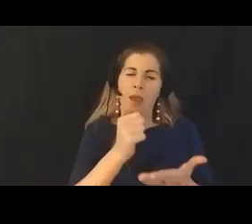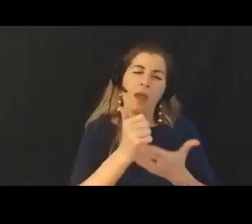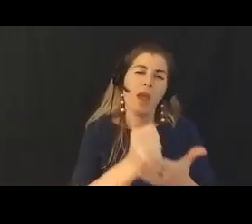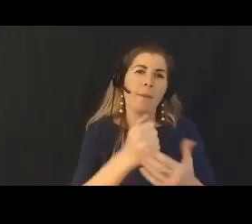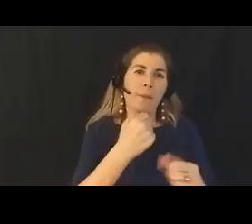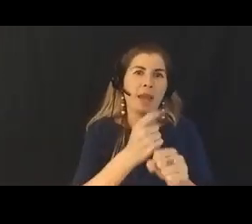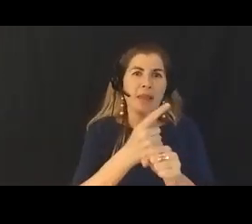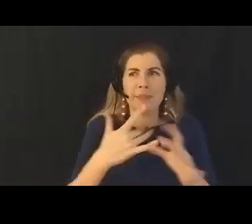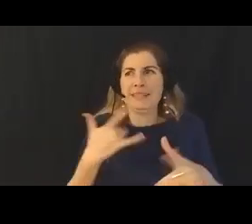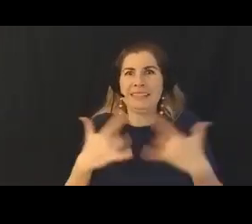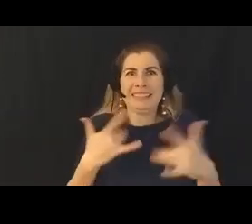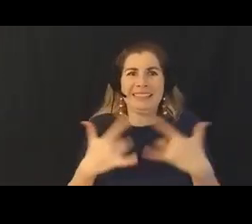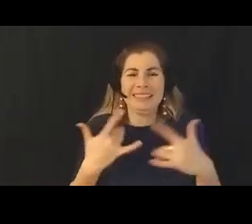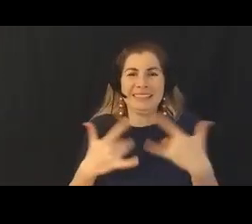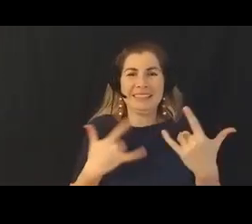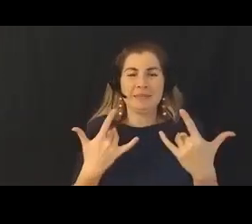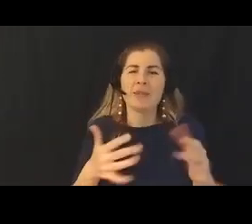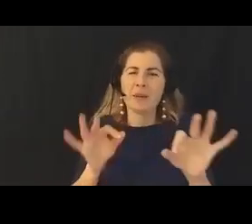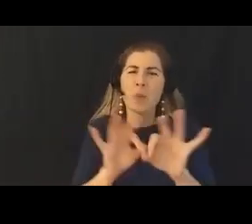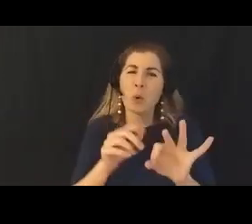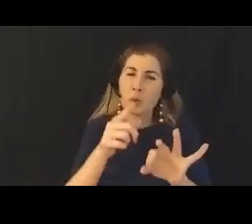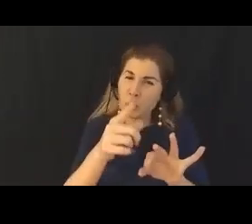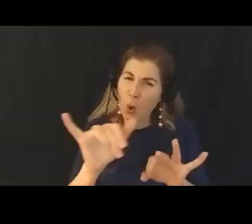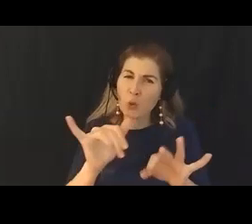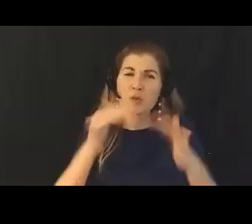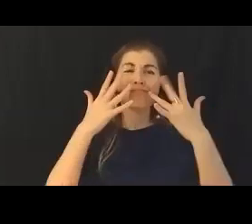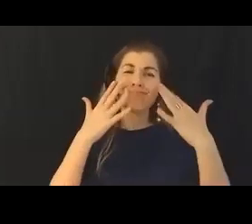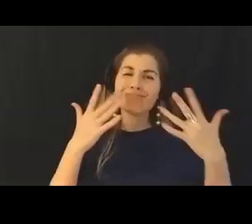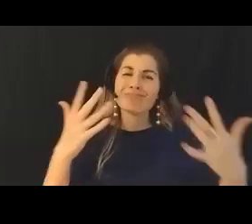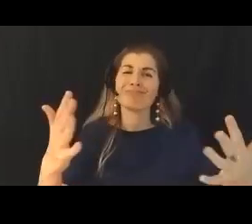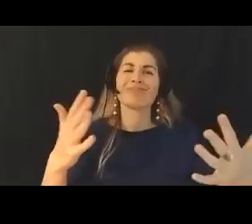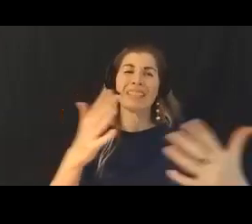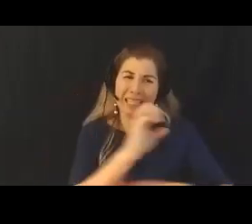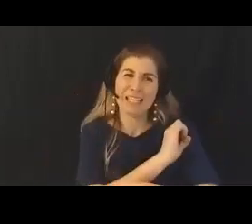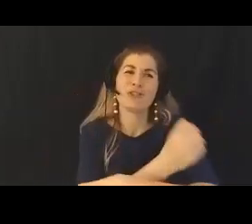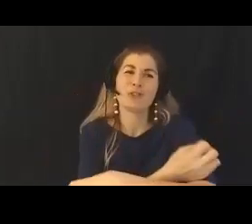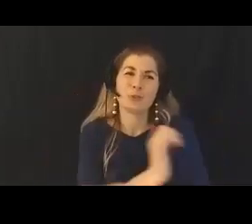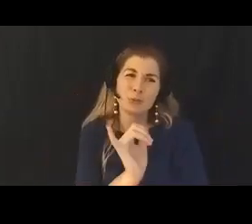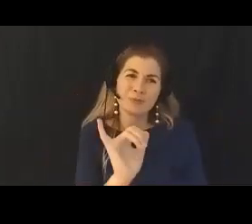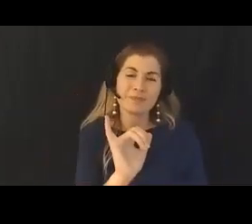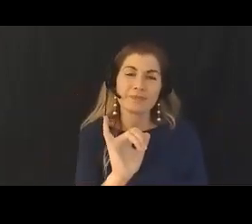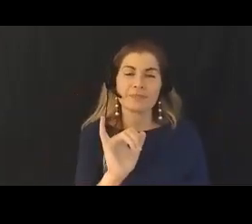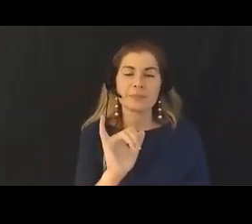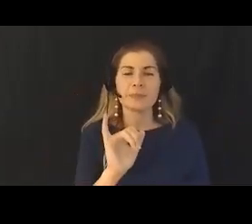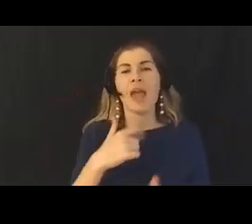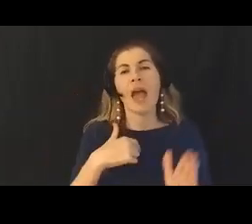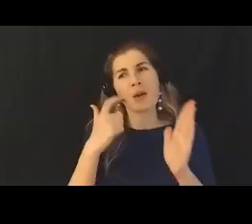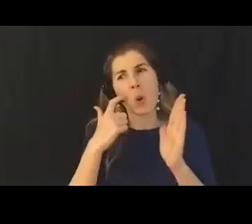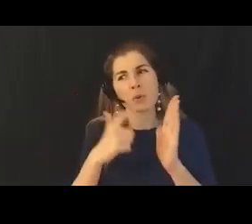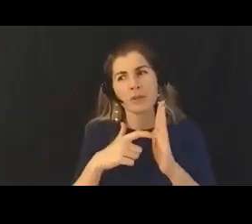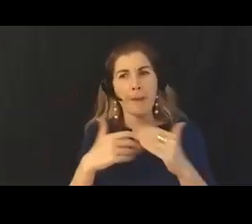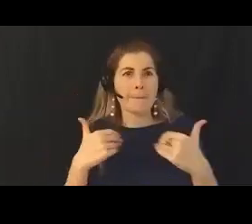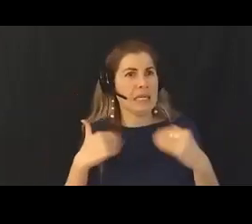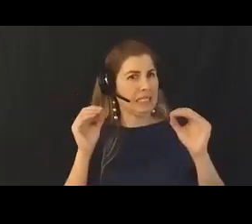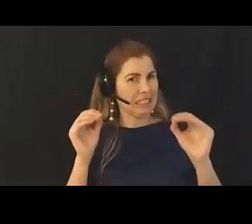them. It's important you also bring the energy and the excitement, because I have found that as a teaching artist and an